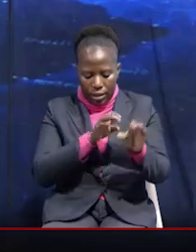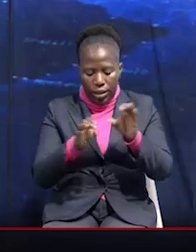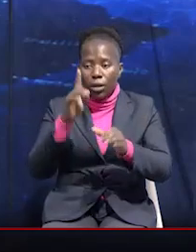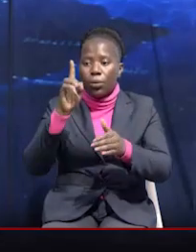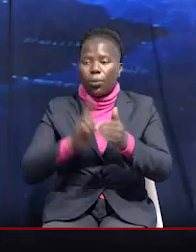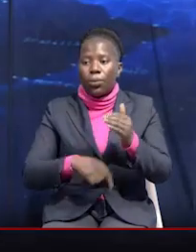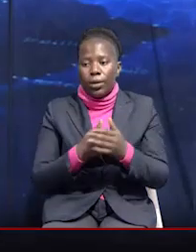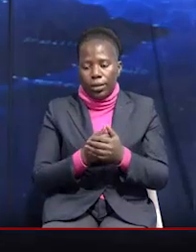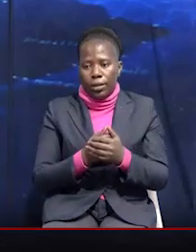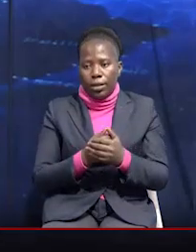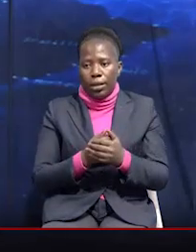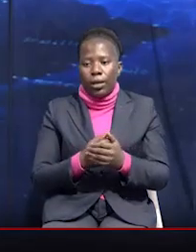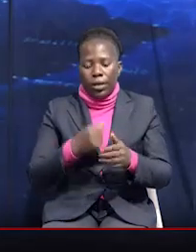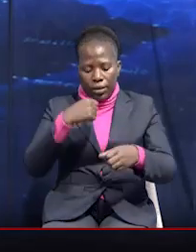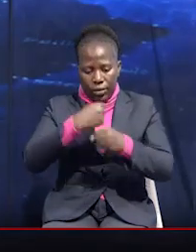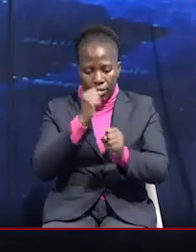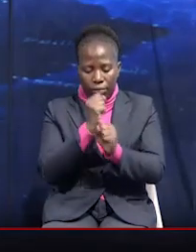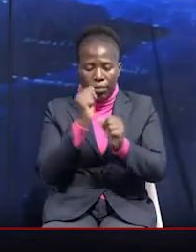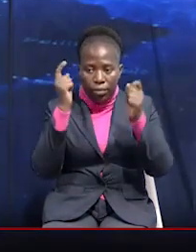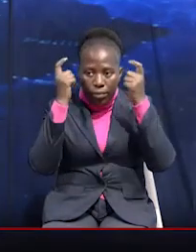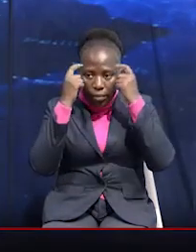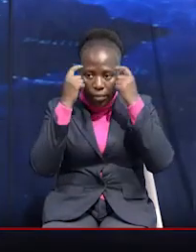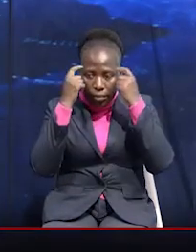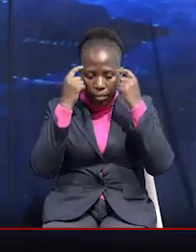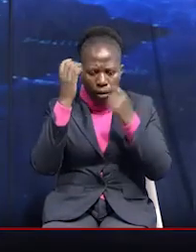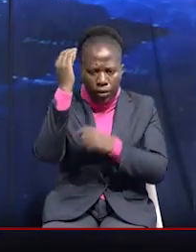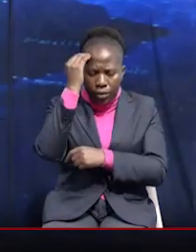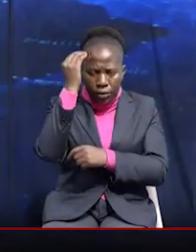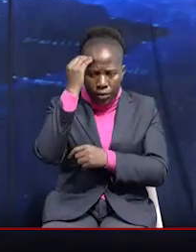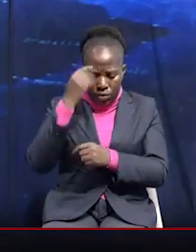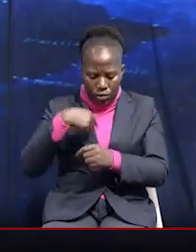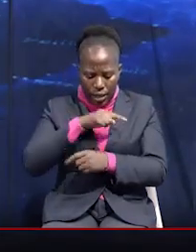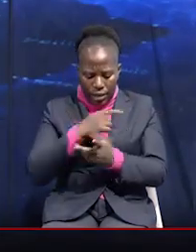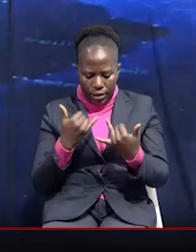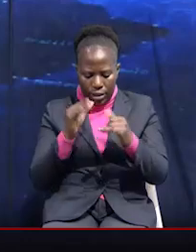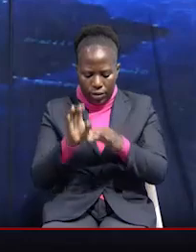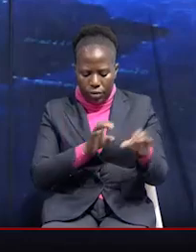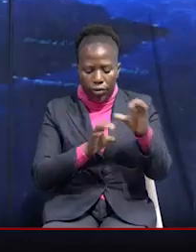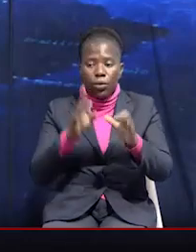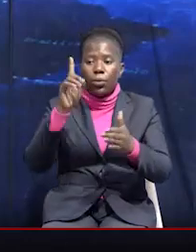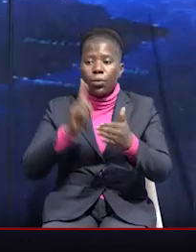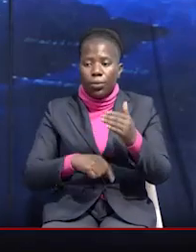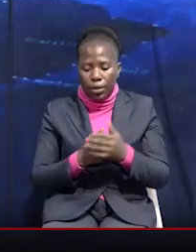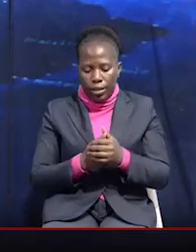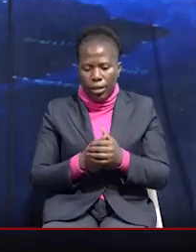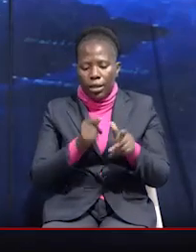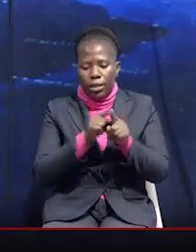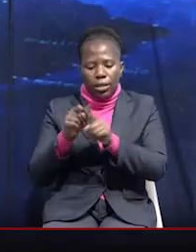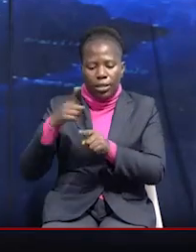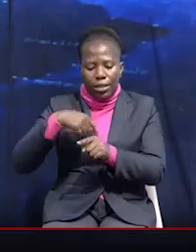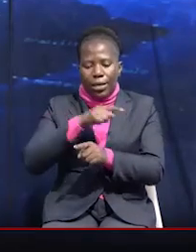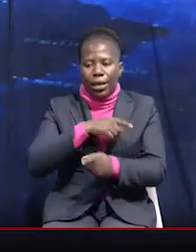create a mind that is conscious around what we are doing now in terms of how do we borrow.